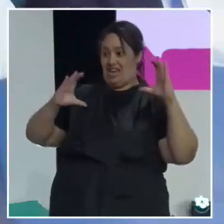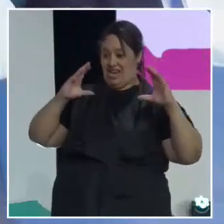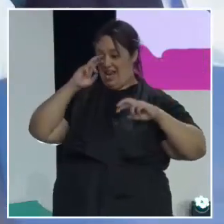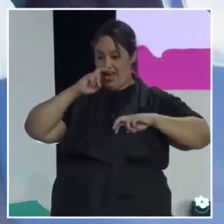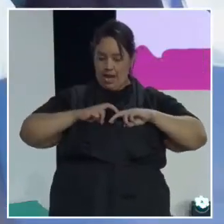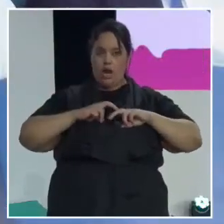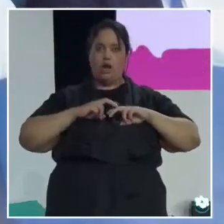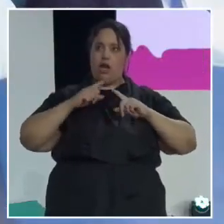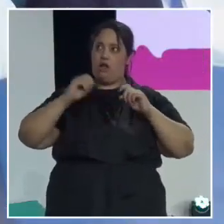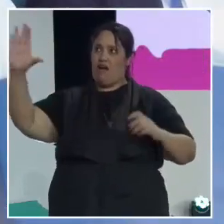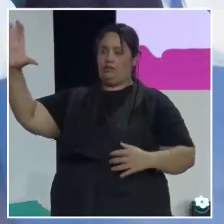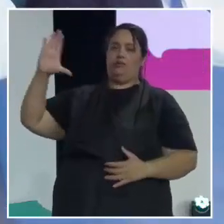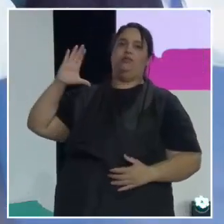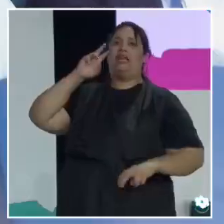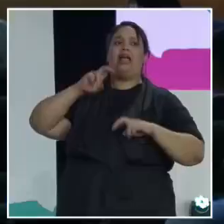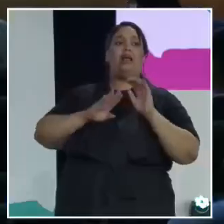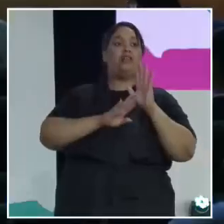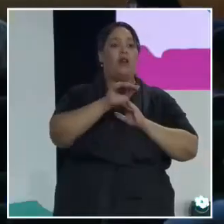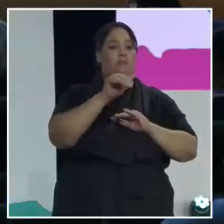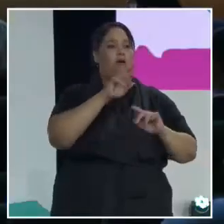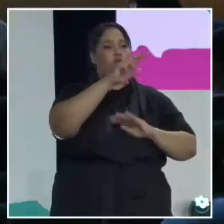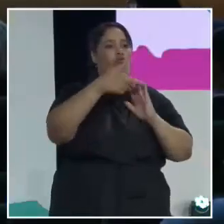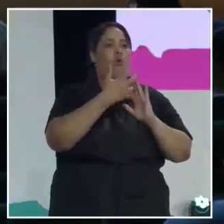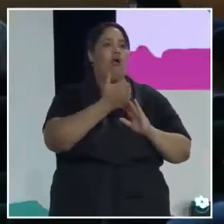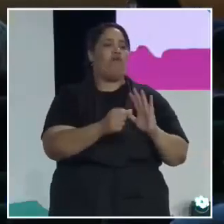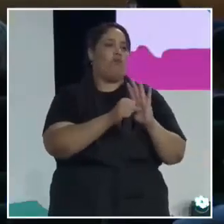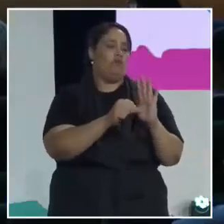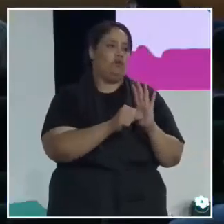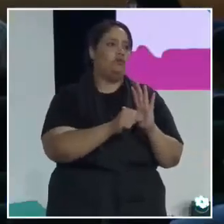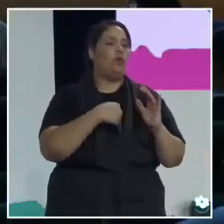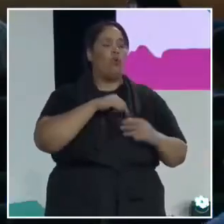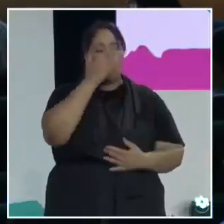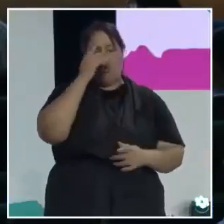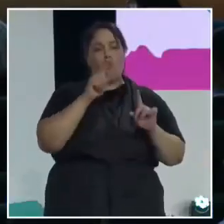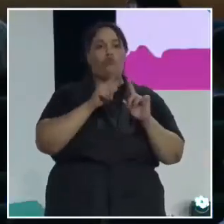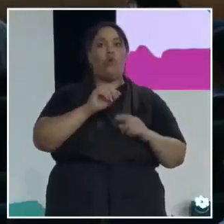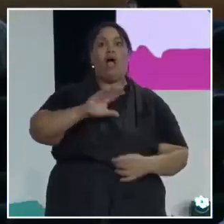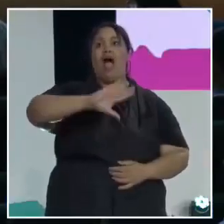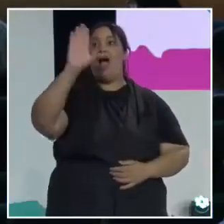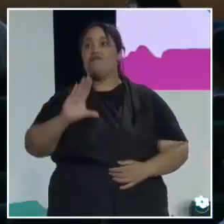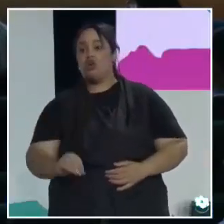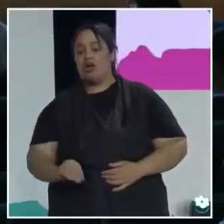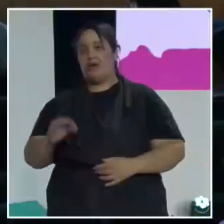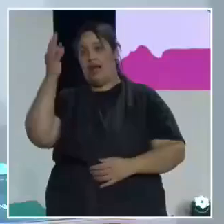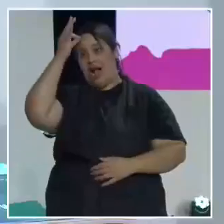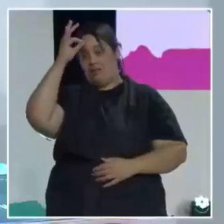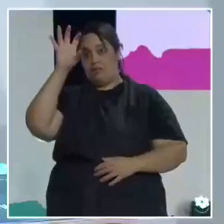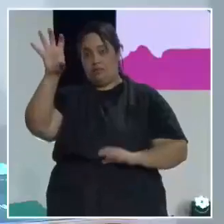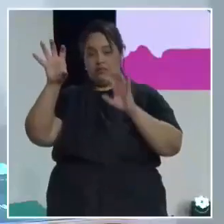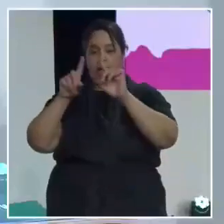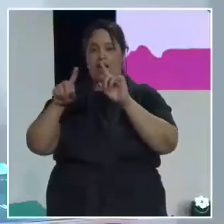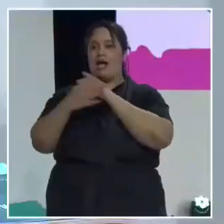patient, and development banks have an important role to play. We also know that African governments and African countries pay